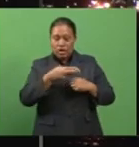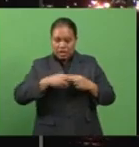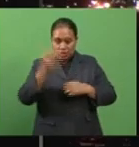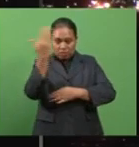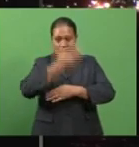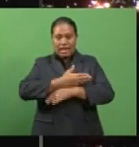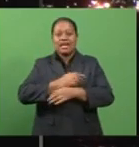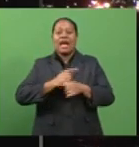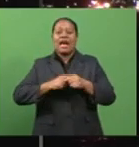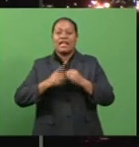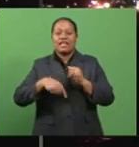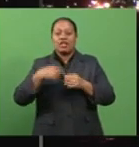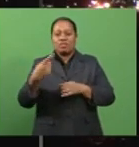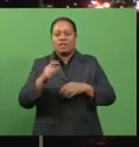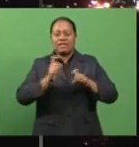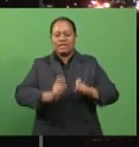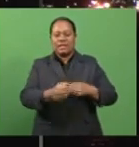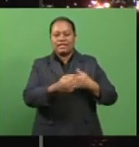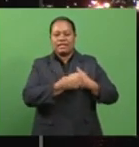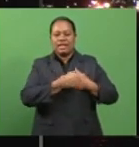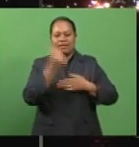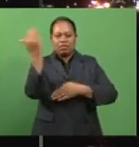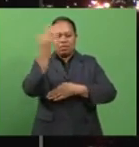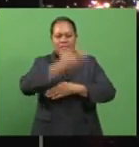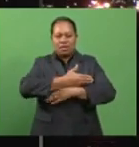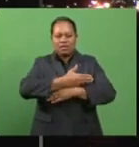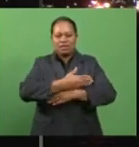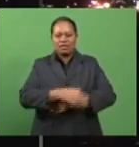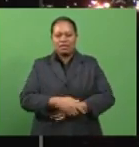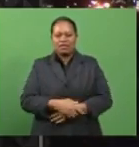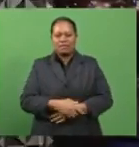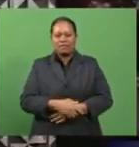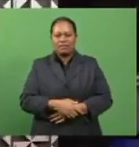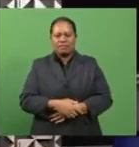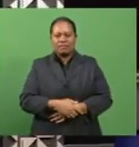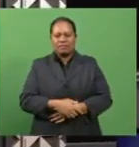tonight. Until tomorrow, stay safe. Good night.